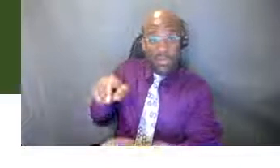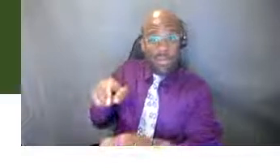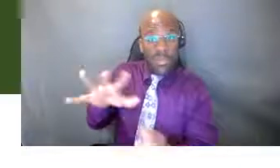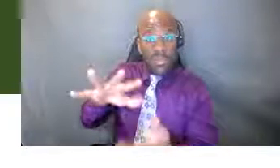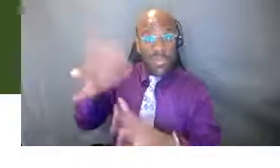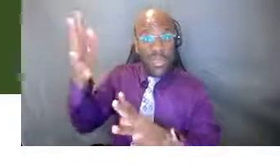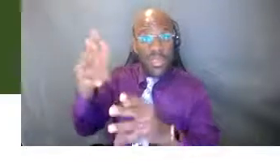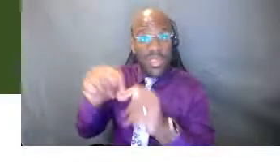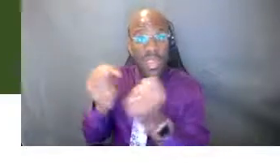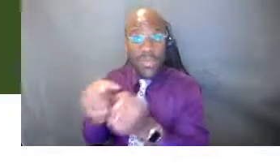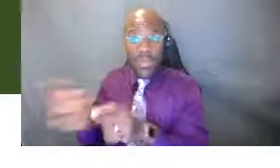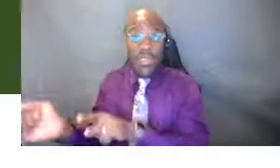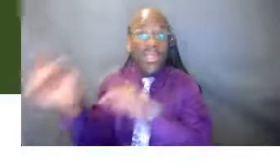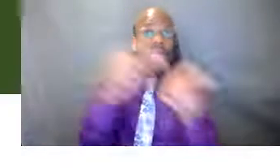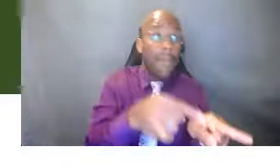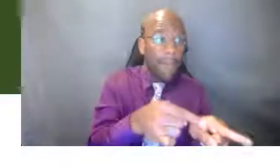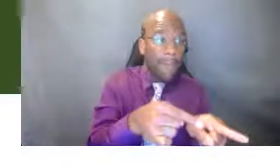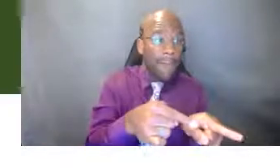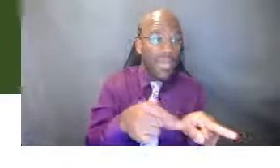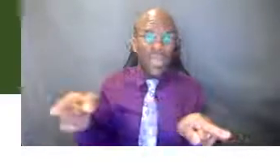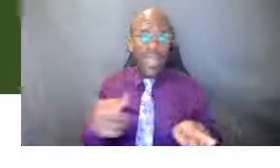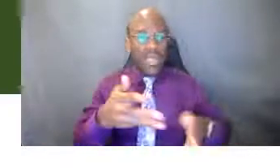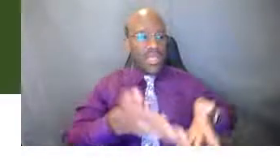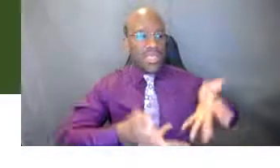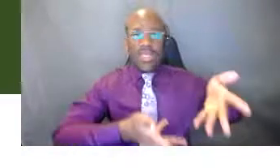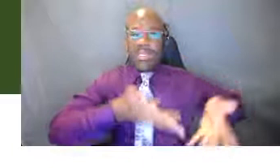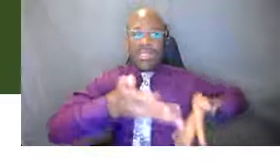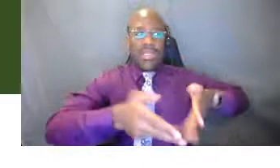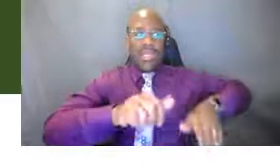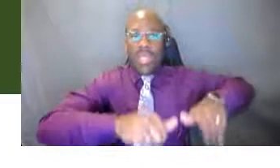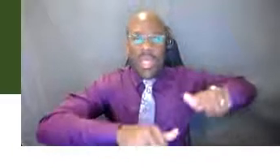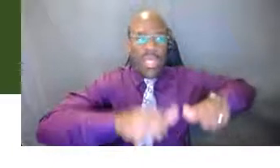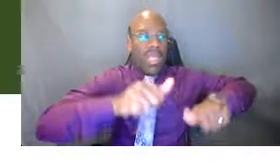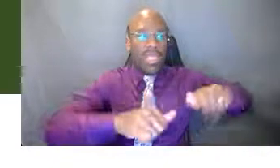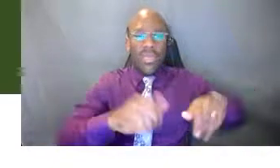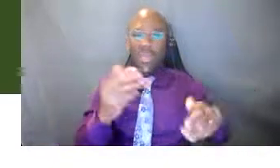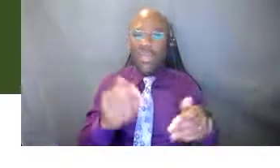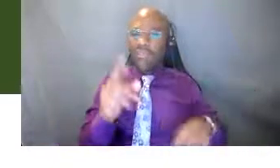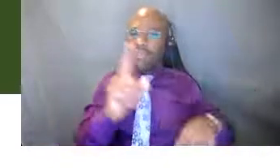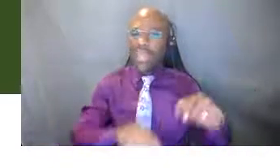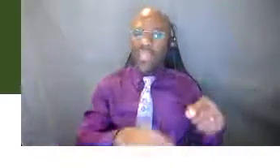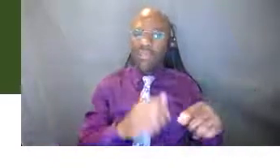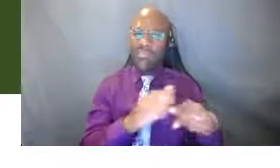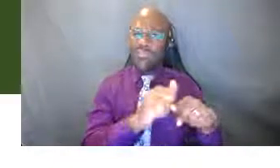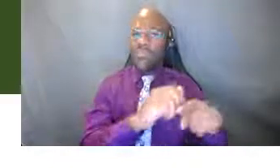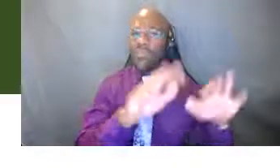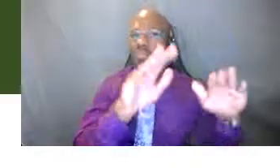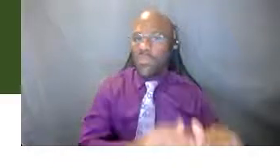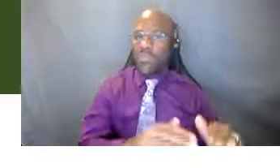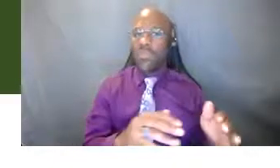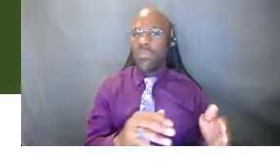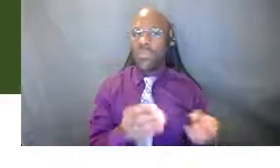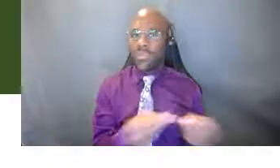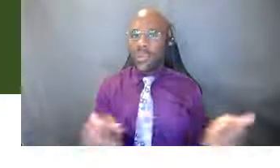a mobile team dispatched is a fight in itself. If the mobile crisis team does agree to